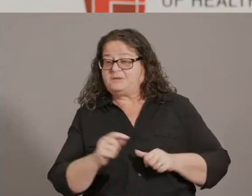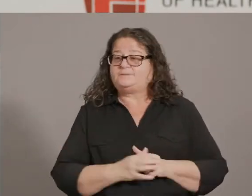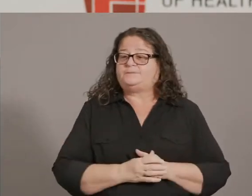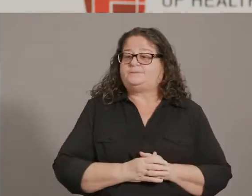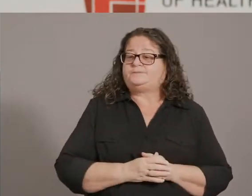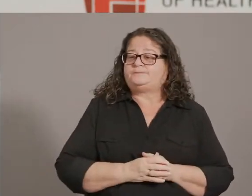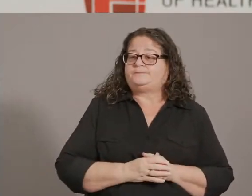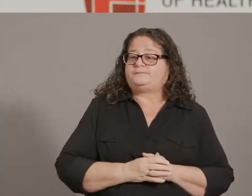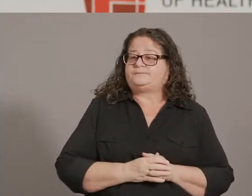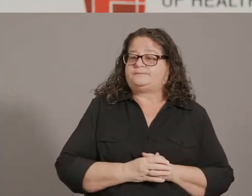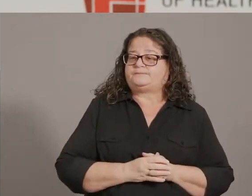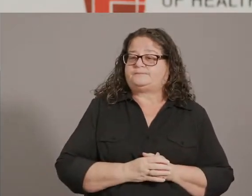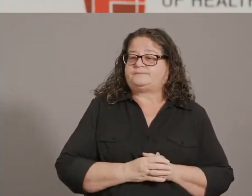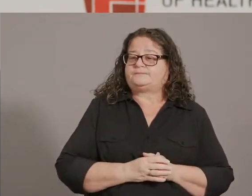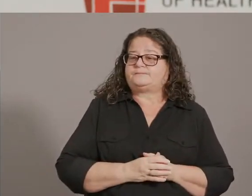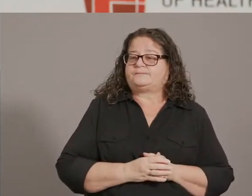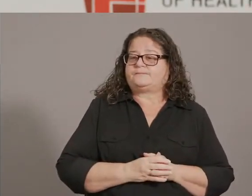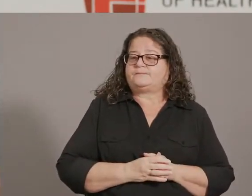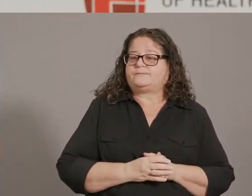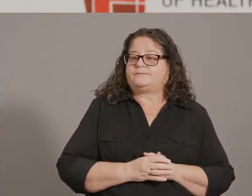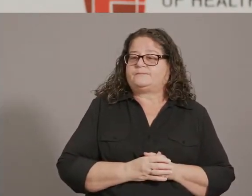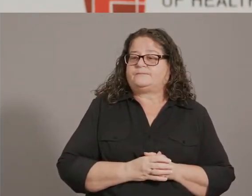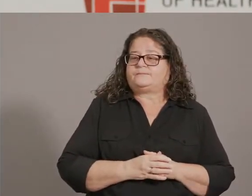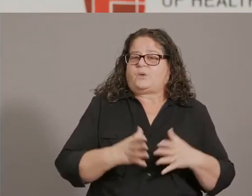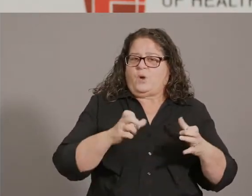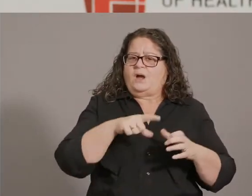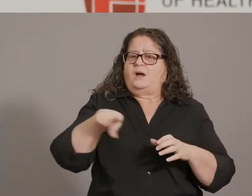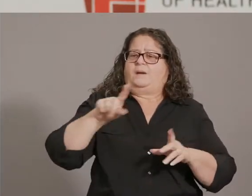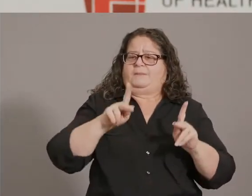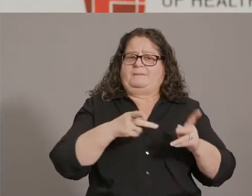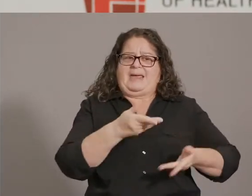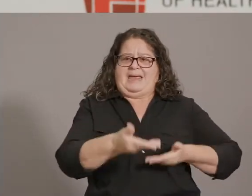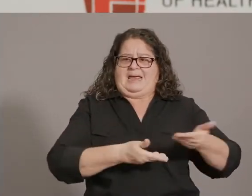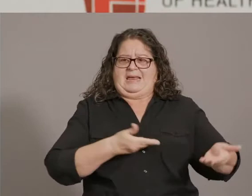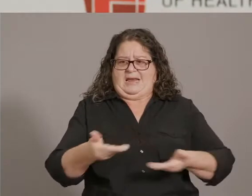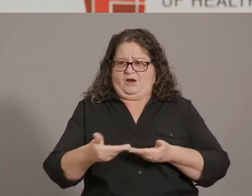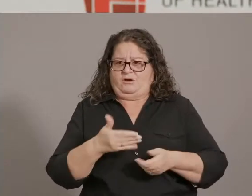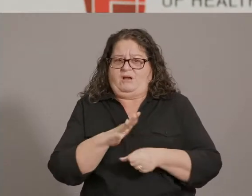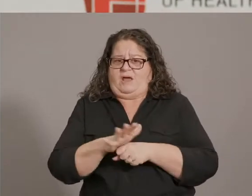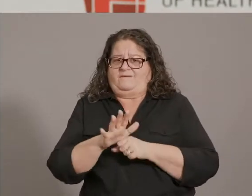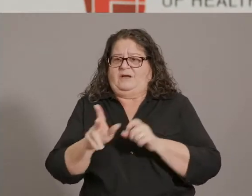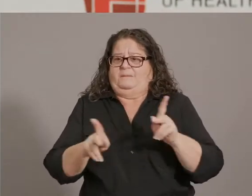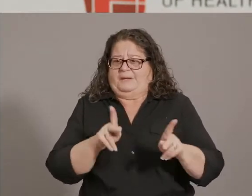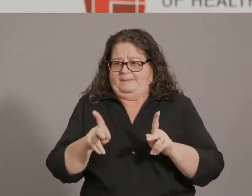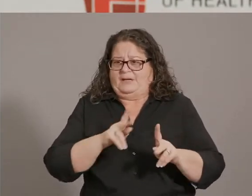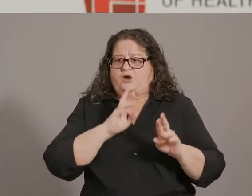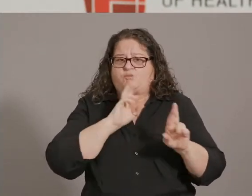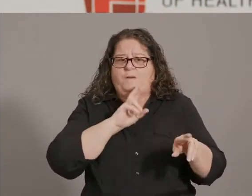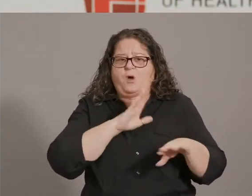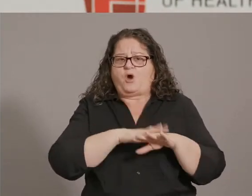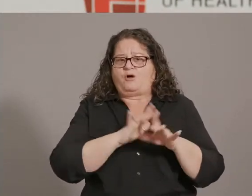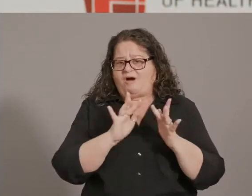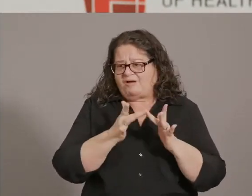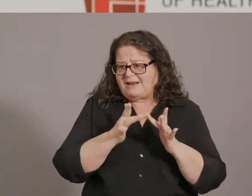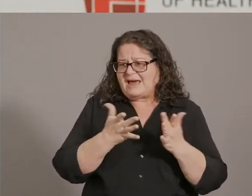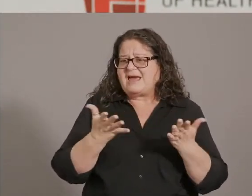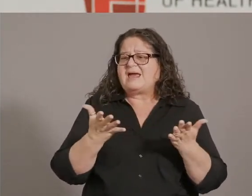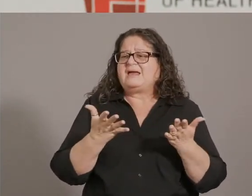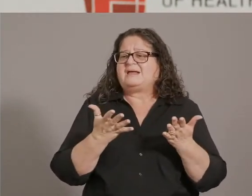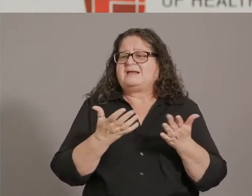onboard so they can report those labs electronically. Each of the counties will actually get to utilize that funding that they